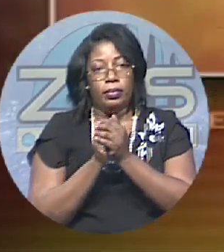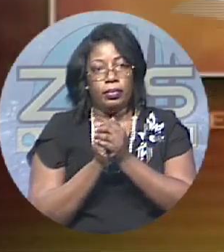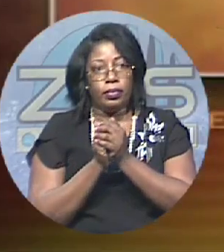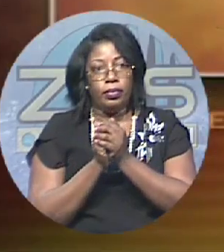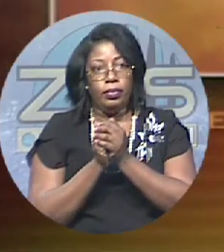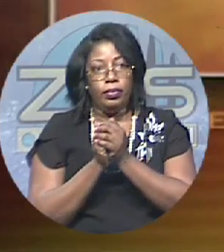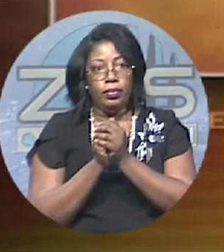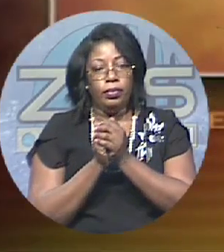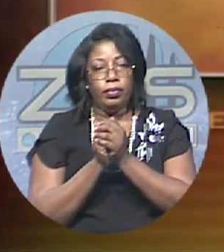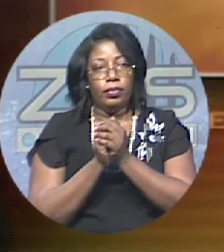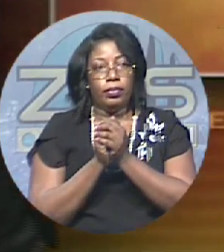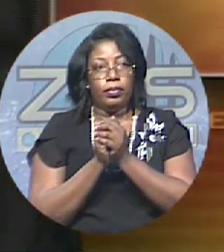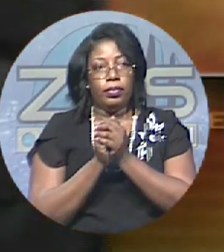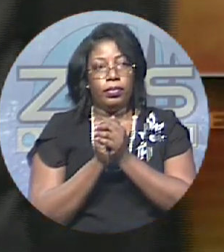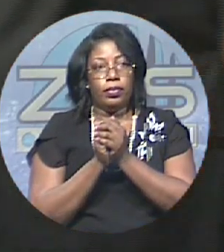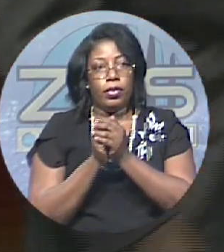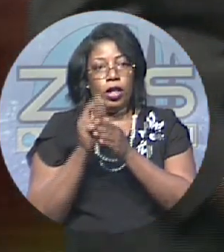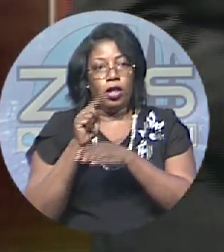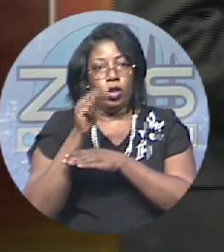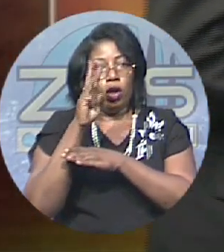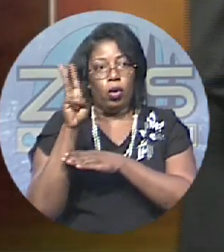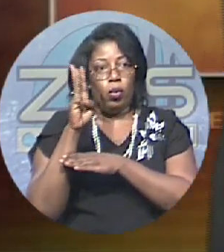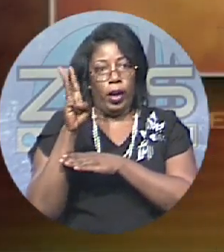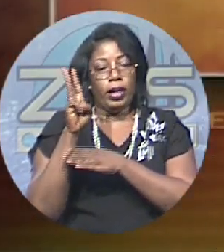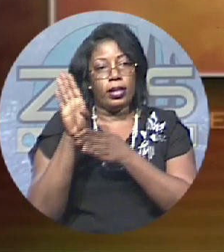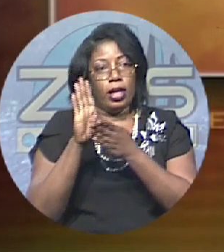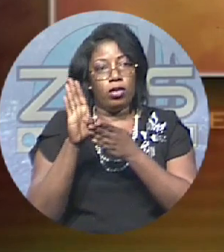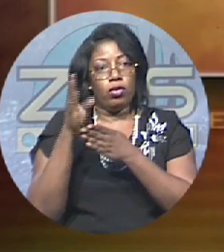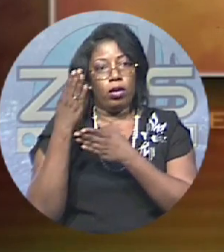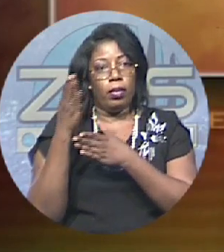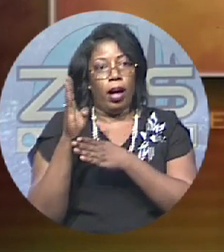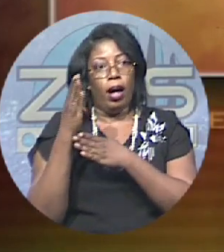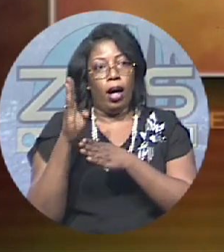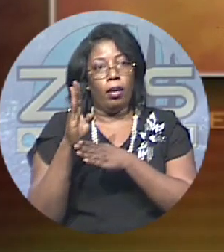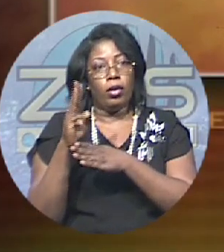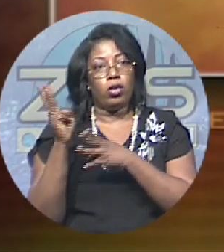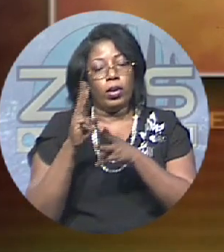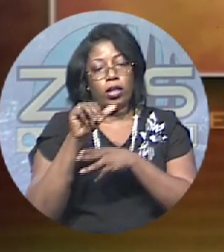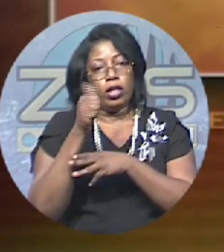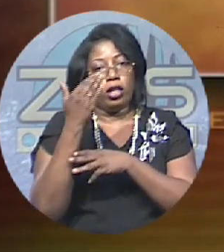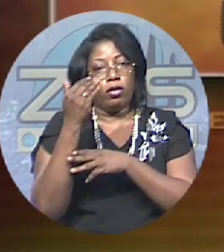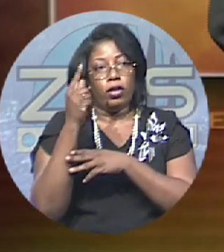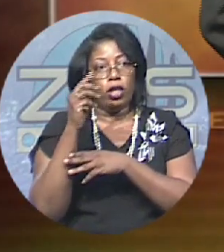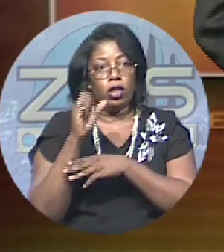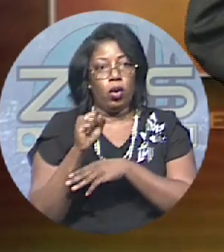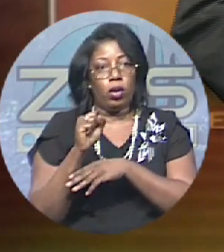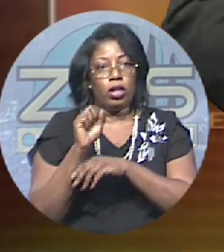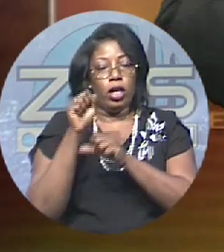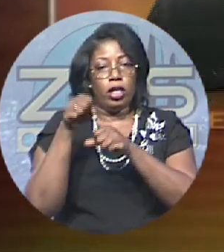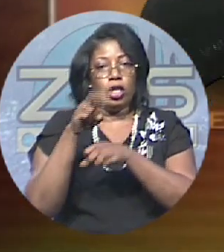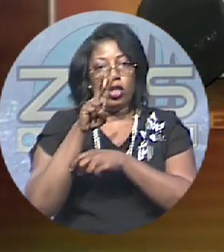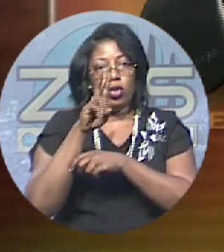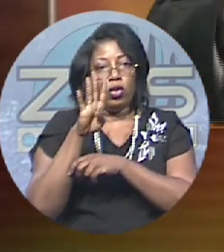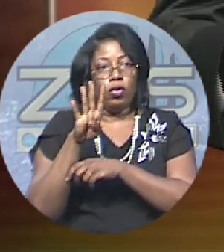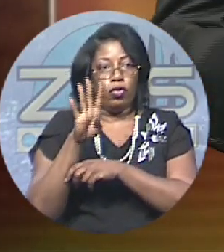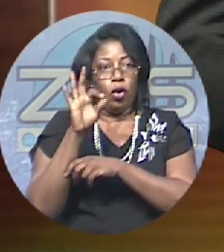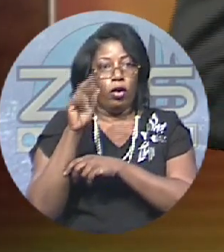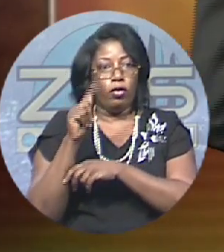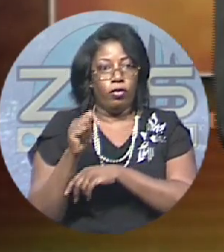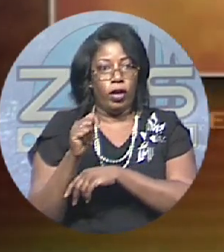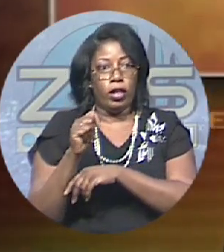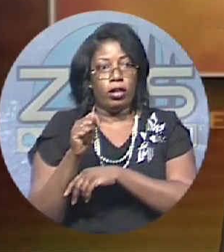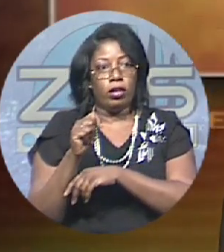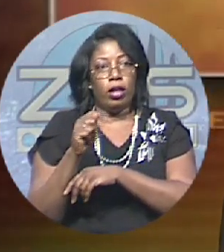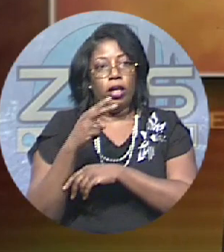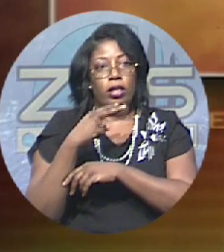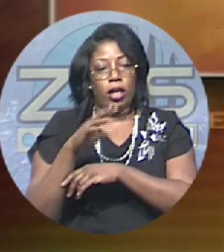Tile King, and the Paint Center. In the Northwest and Central Islands, southwest winds 10 to 15 knots, wave heights 2 to 4 feet with some moderate